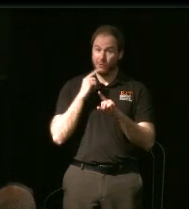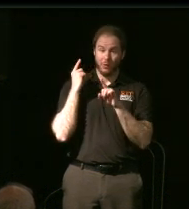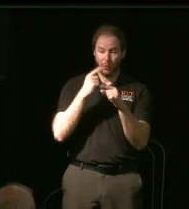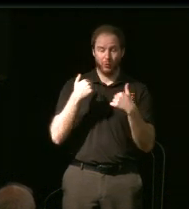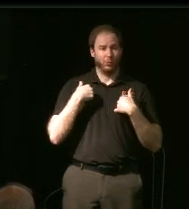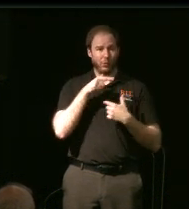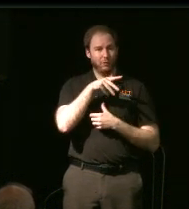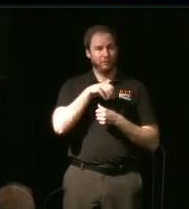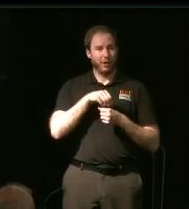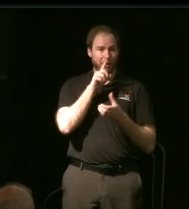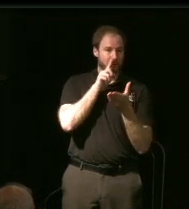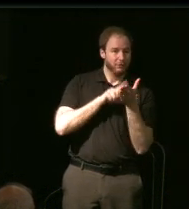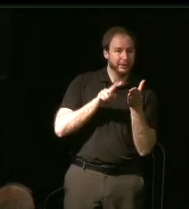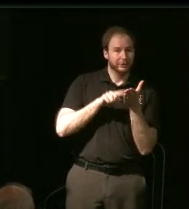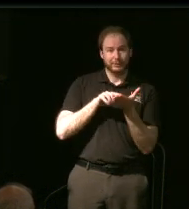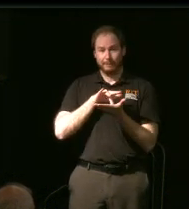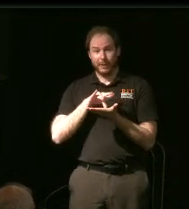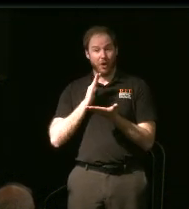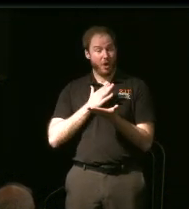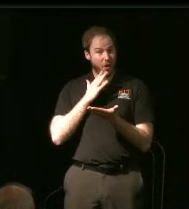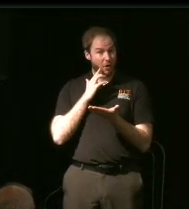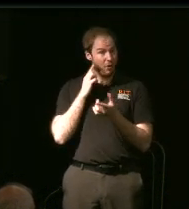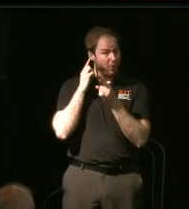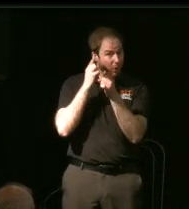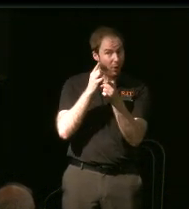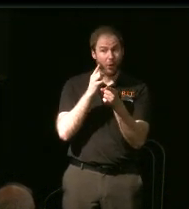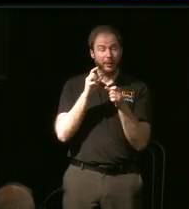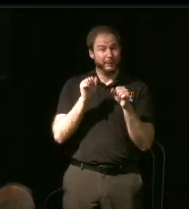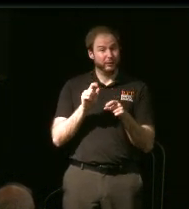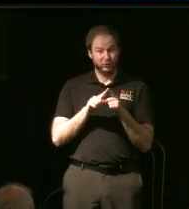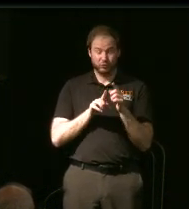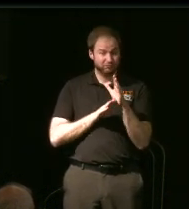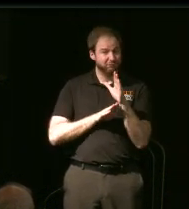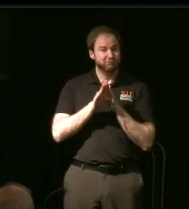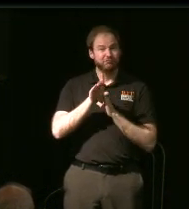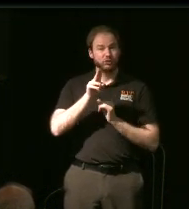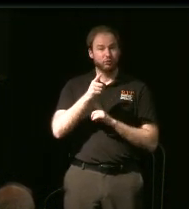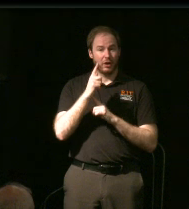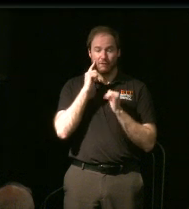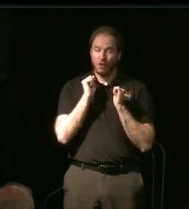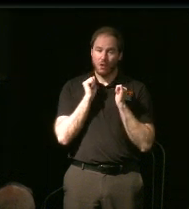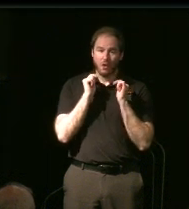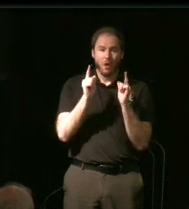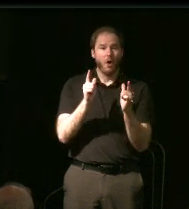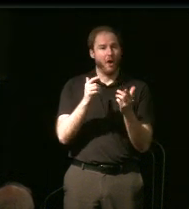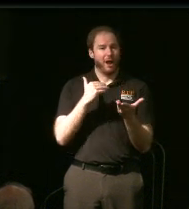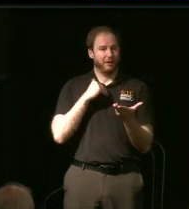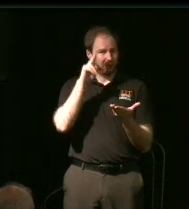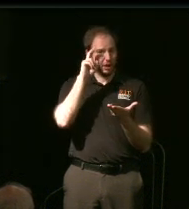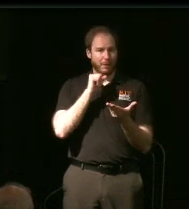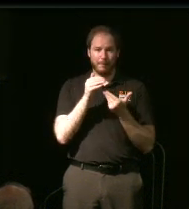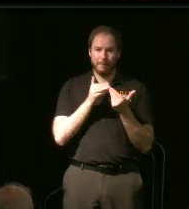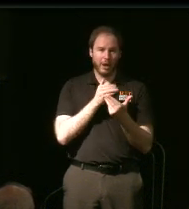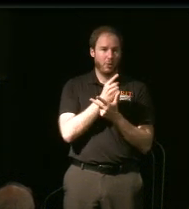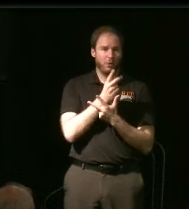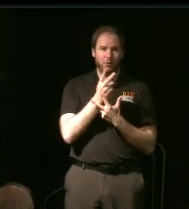medicine is to be able to treat and develop a drug for every individual with Usher